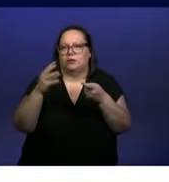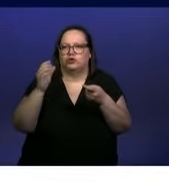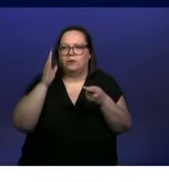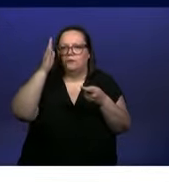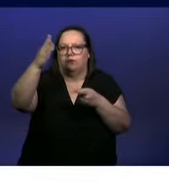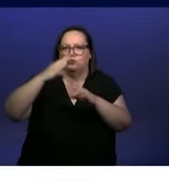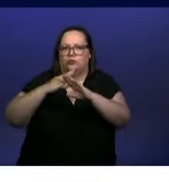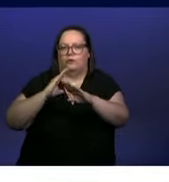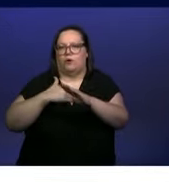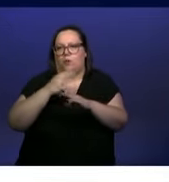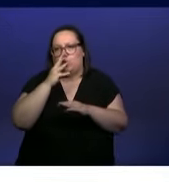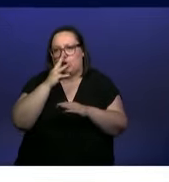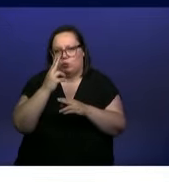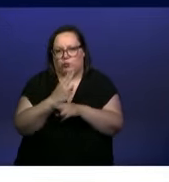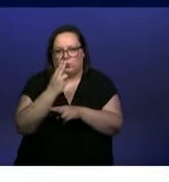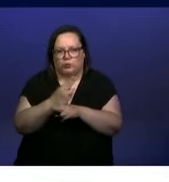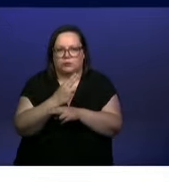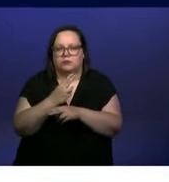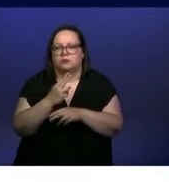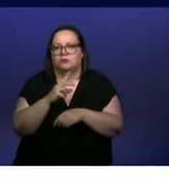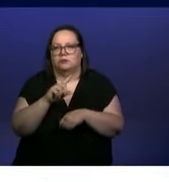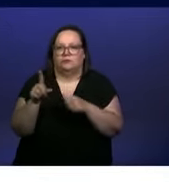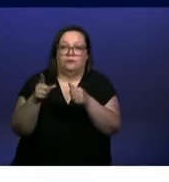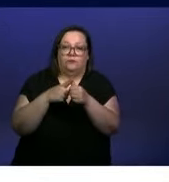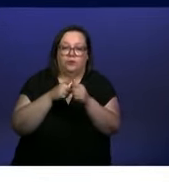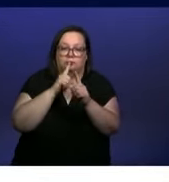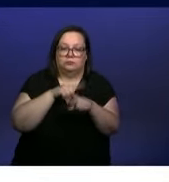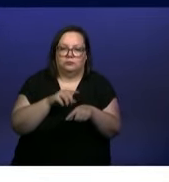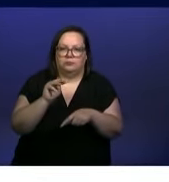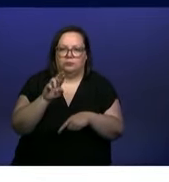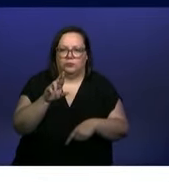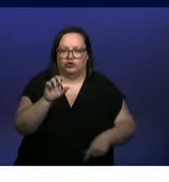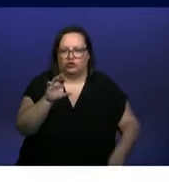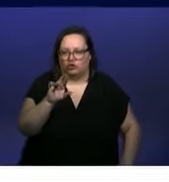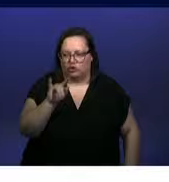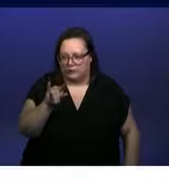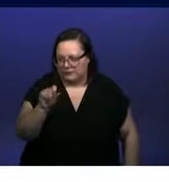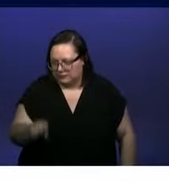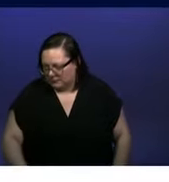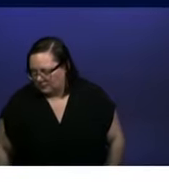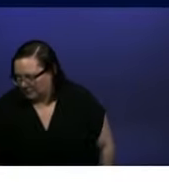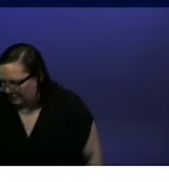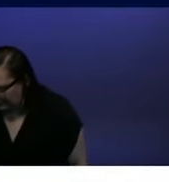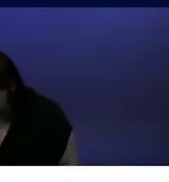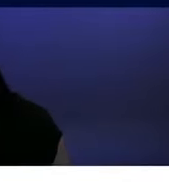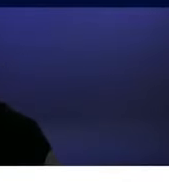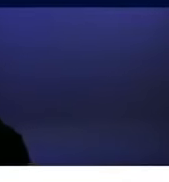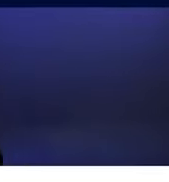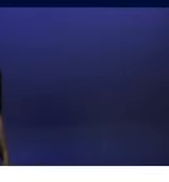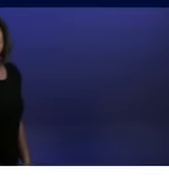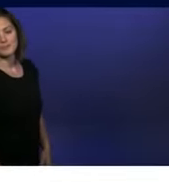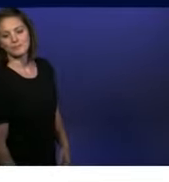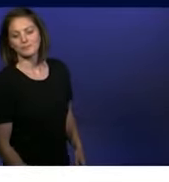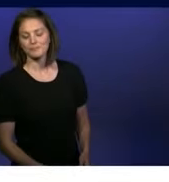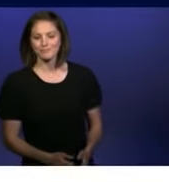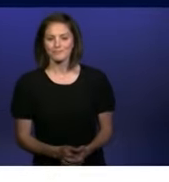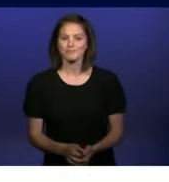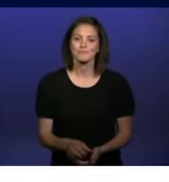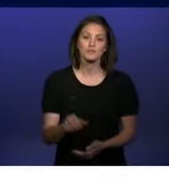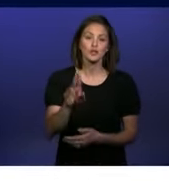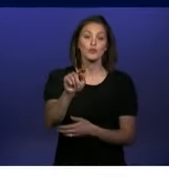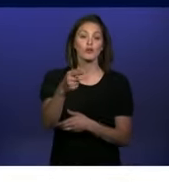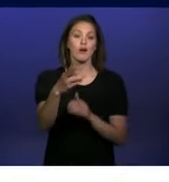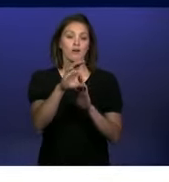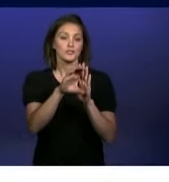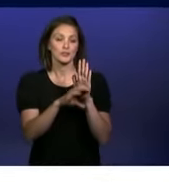our water usage? And the first one for this is Mr. Curtis. The Utah Constitution is clear that Utah feels like